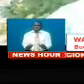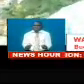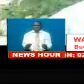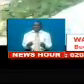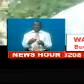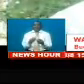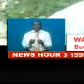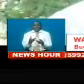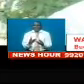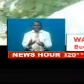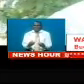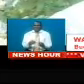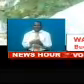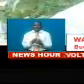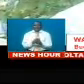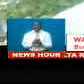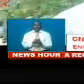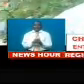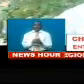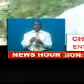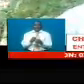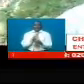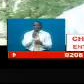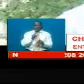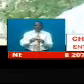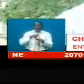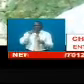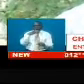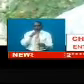into the crude oil level, and it goes through various degrees of